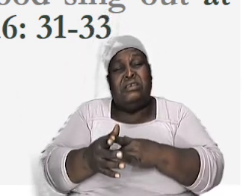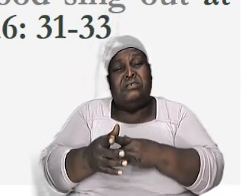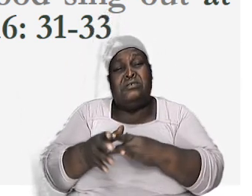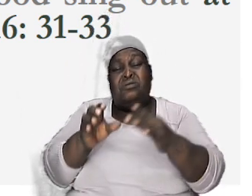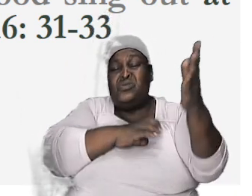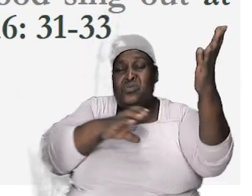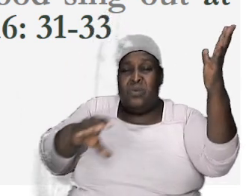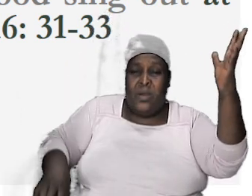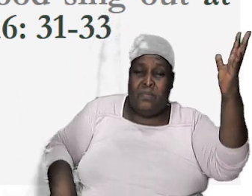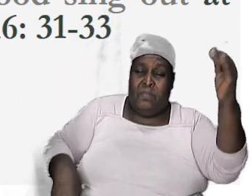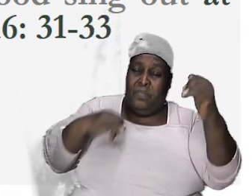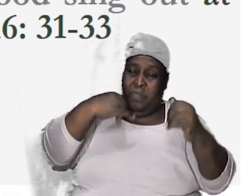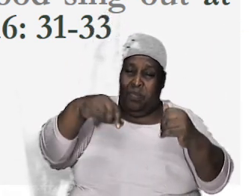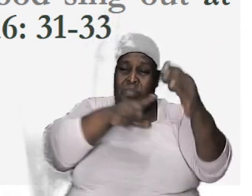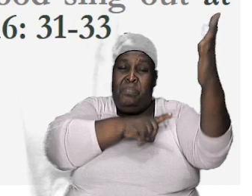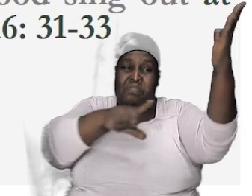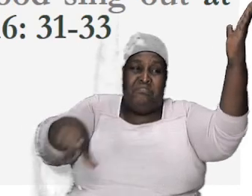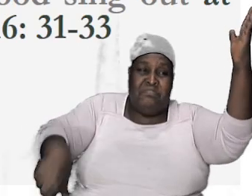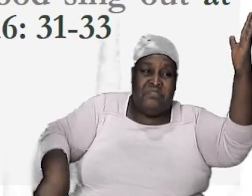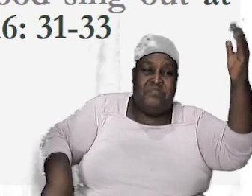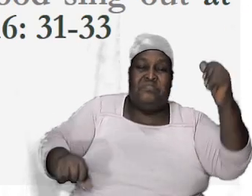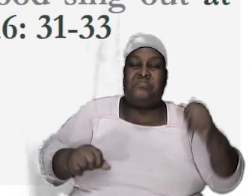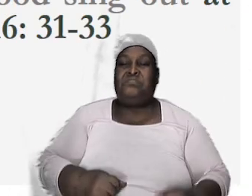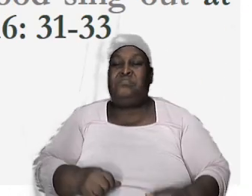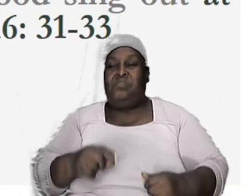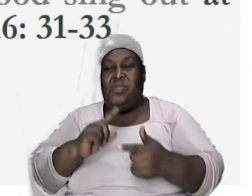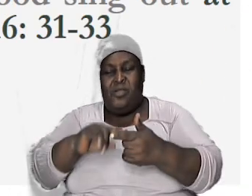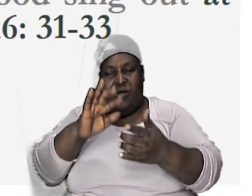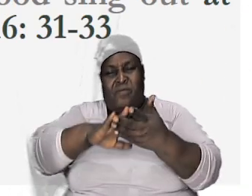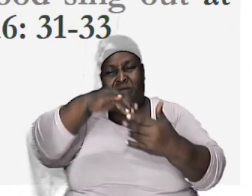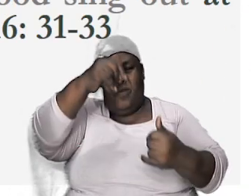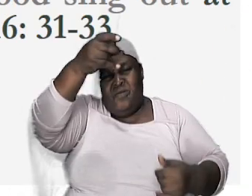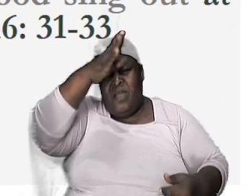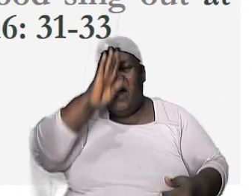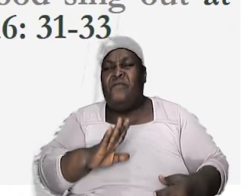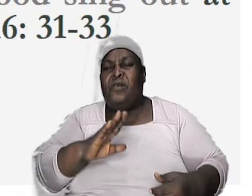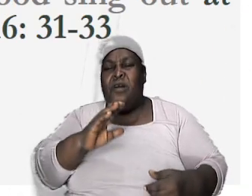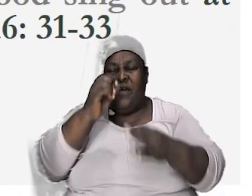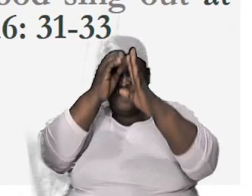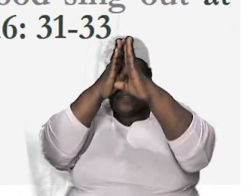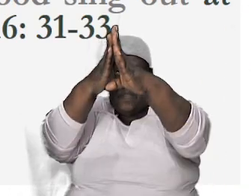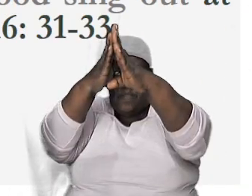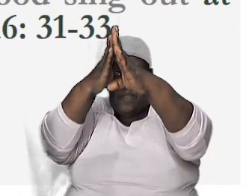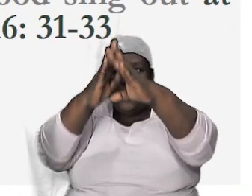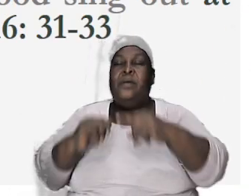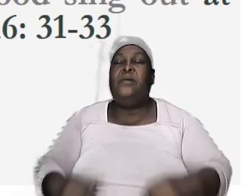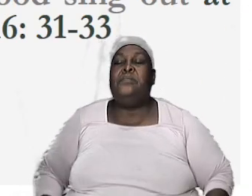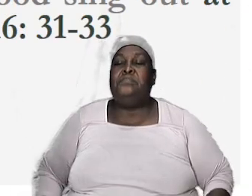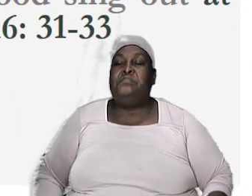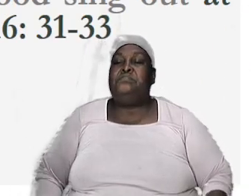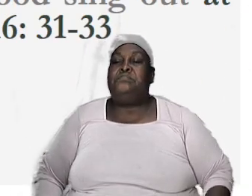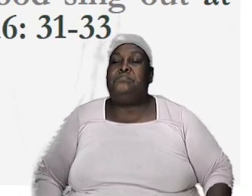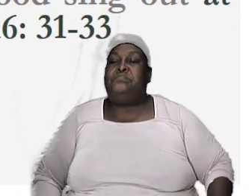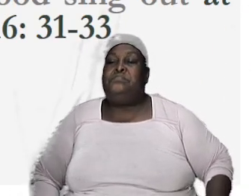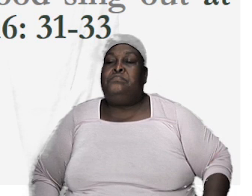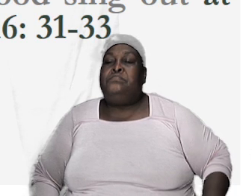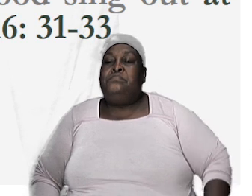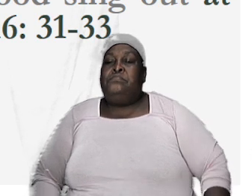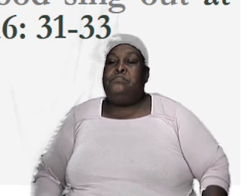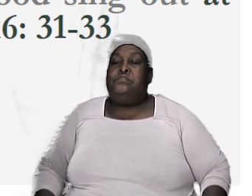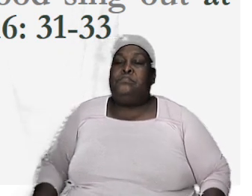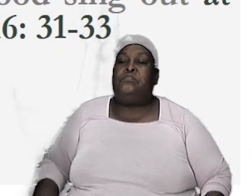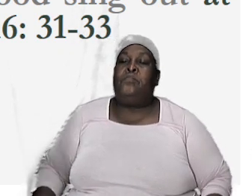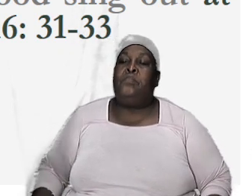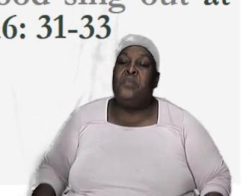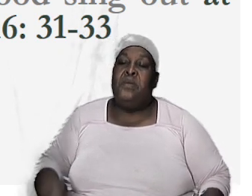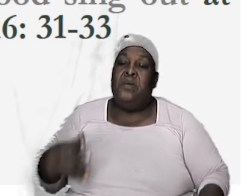shall confess that Jesus Christ is Lord to the glory of God the Father. Now you might